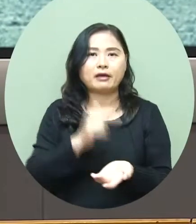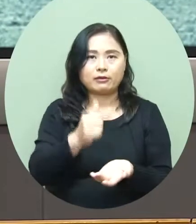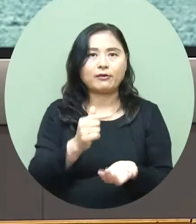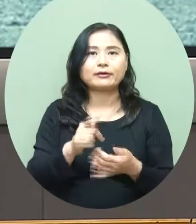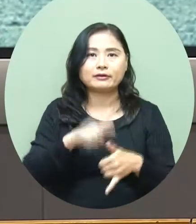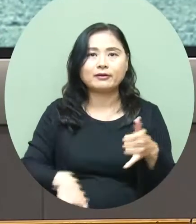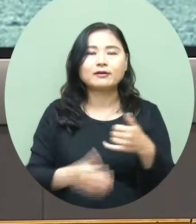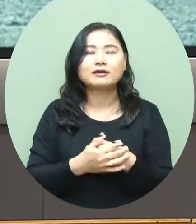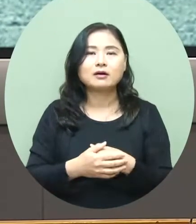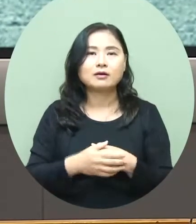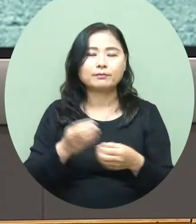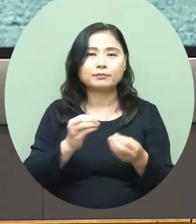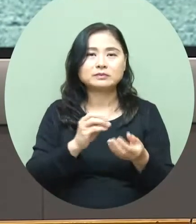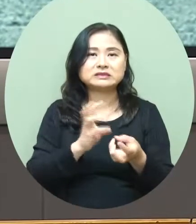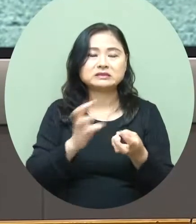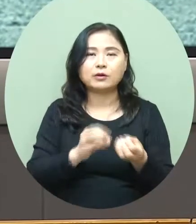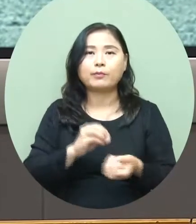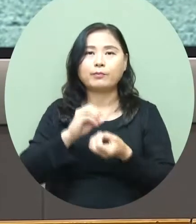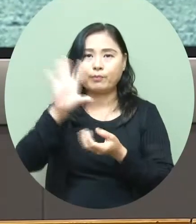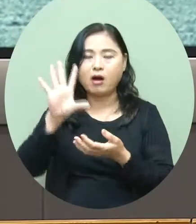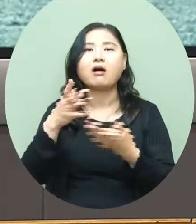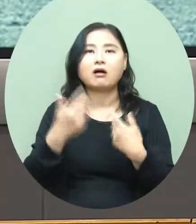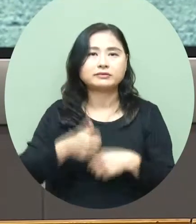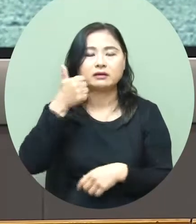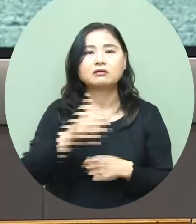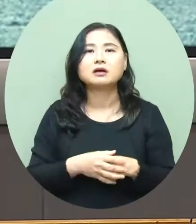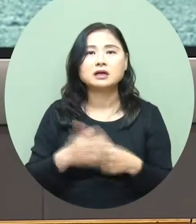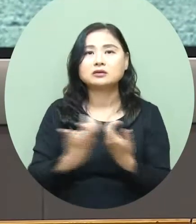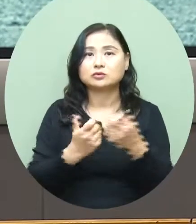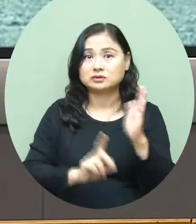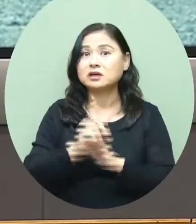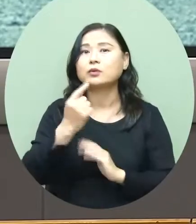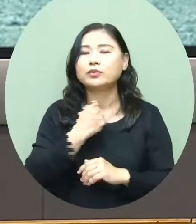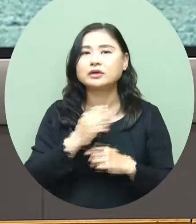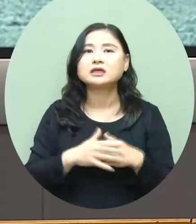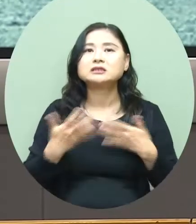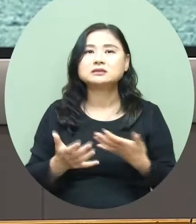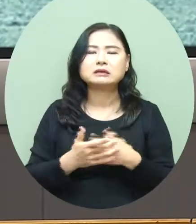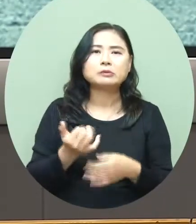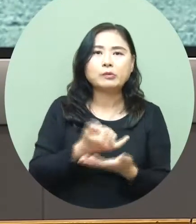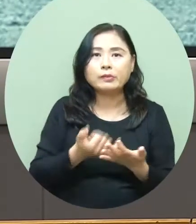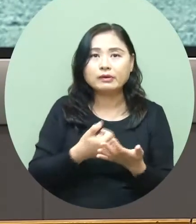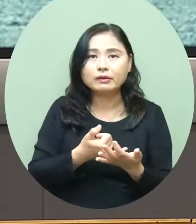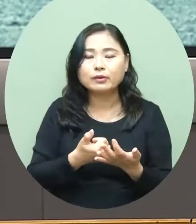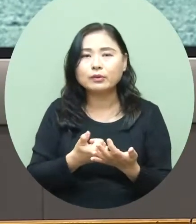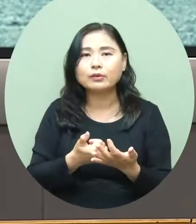positive cases. These are cases successfully declared, and we expect the number to go